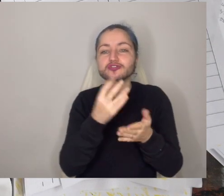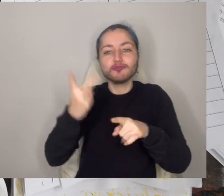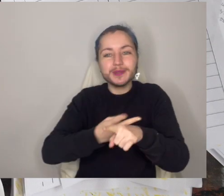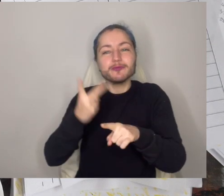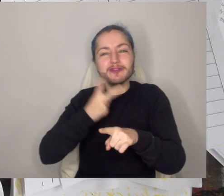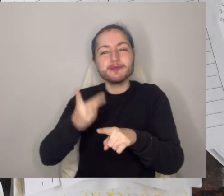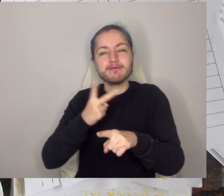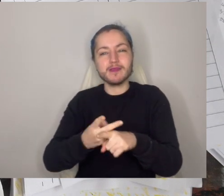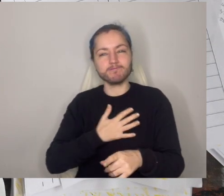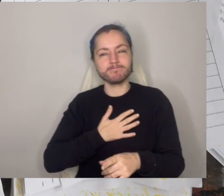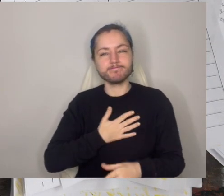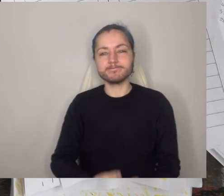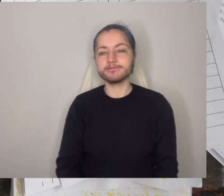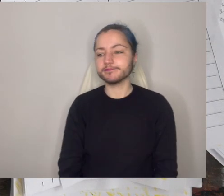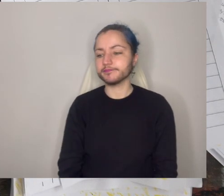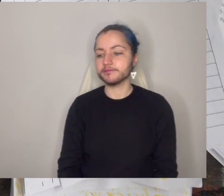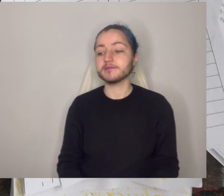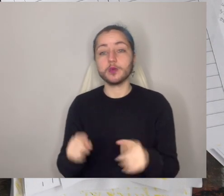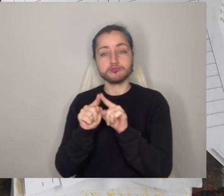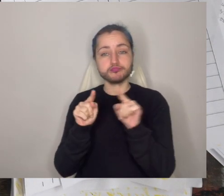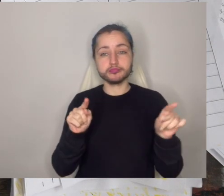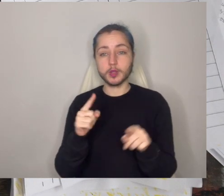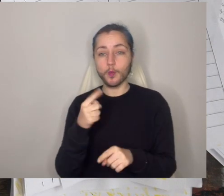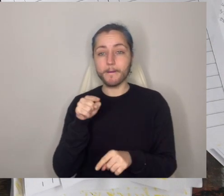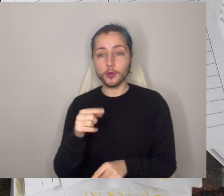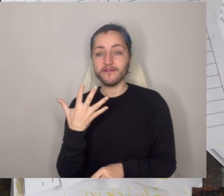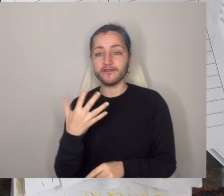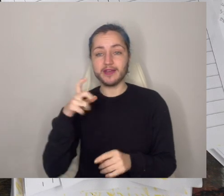is this repetitive